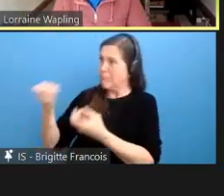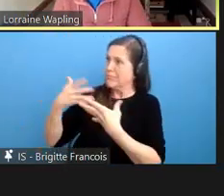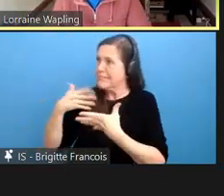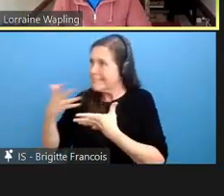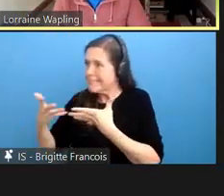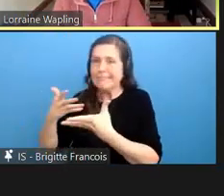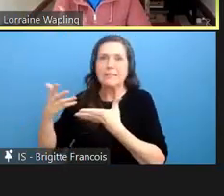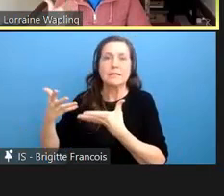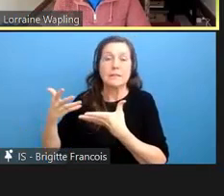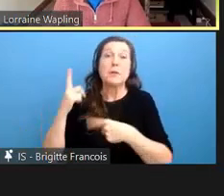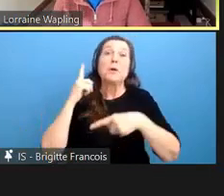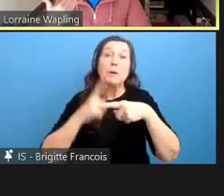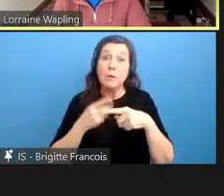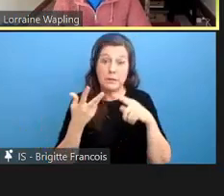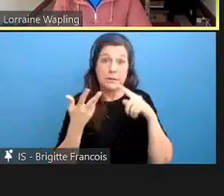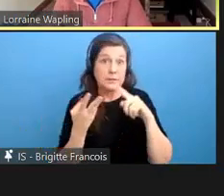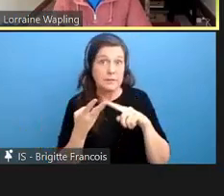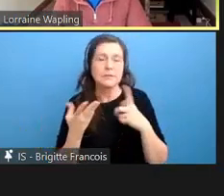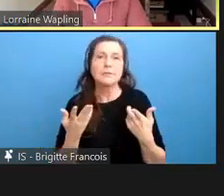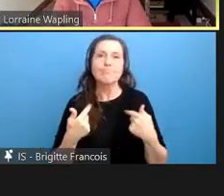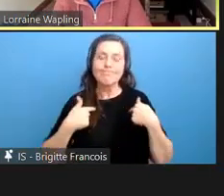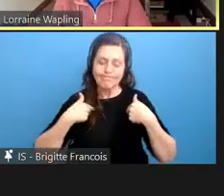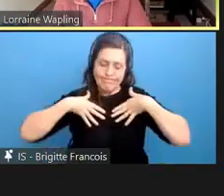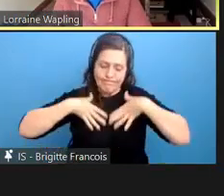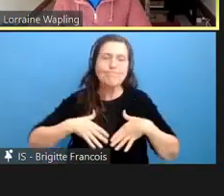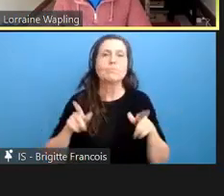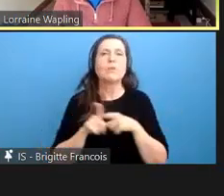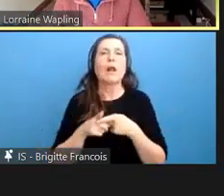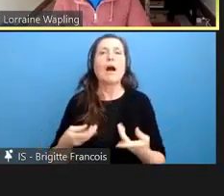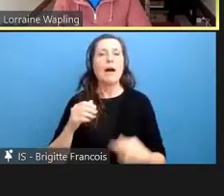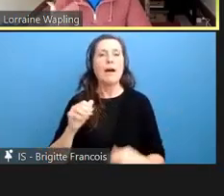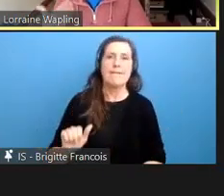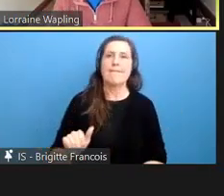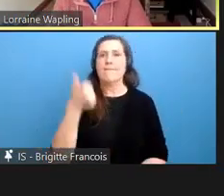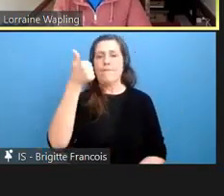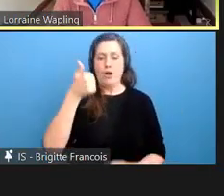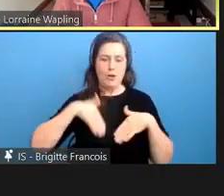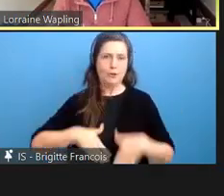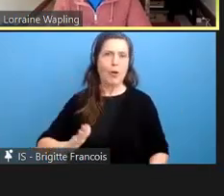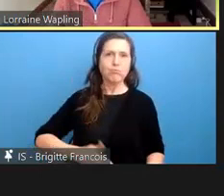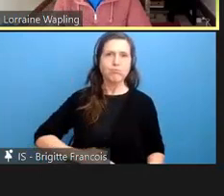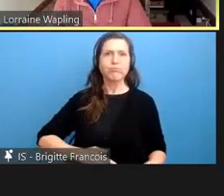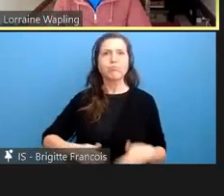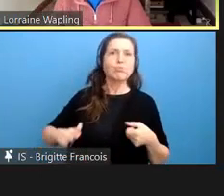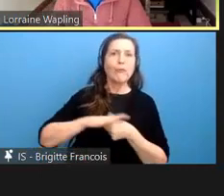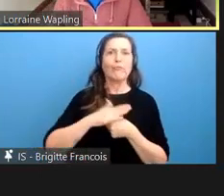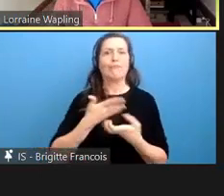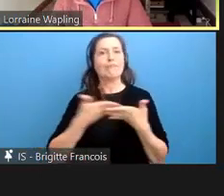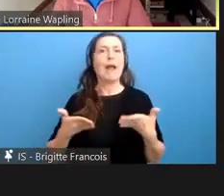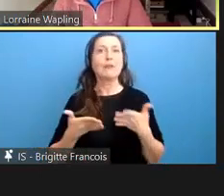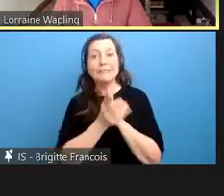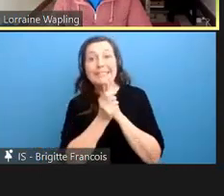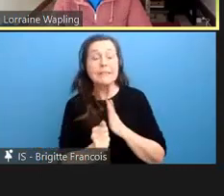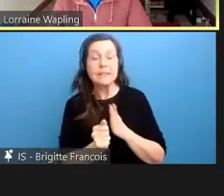to have developed sufficient first language skills through which to begin the formal learning process